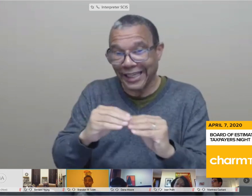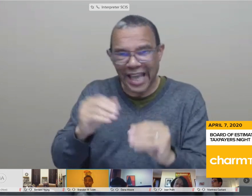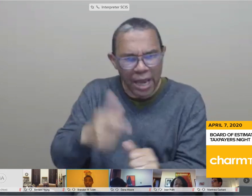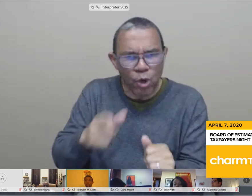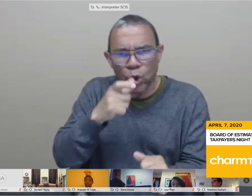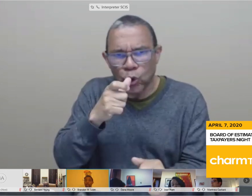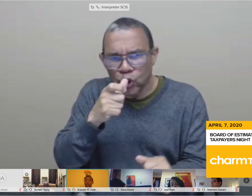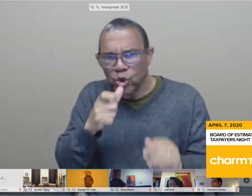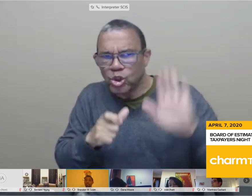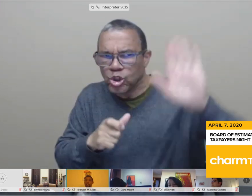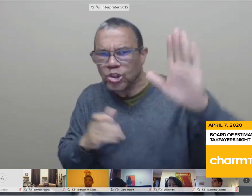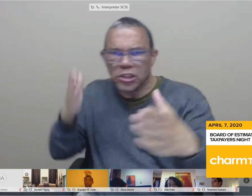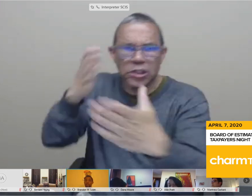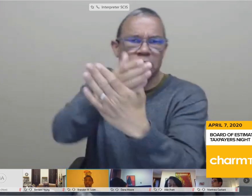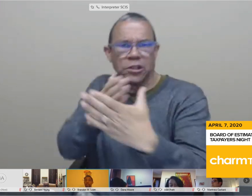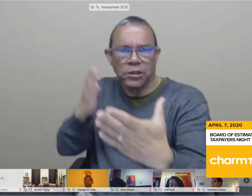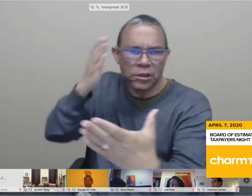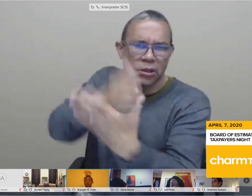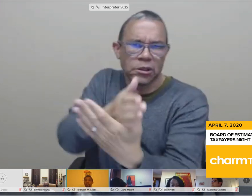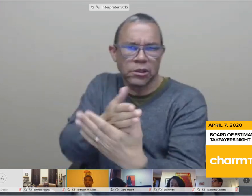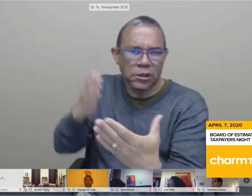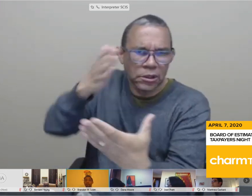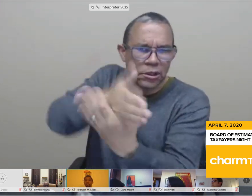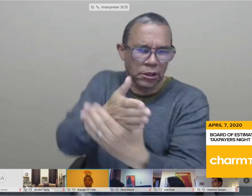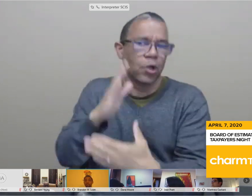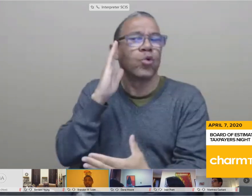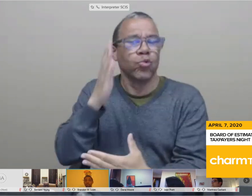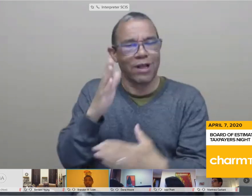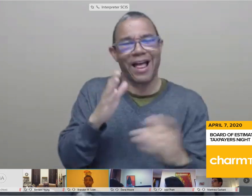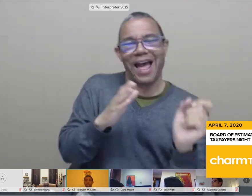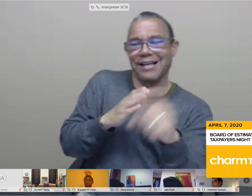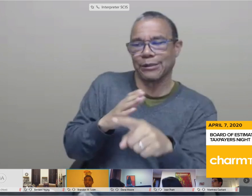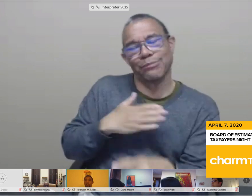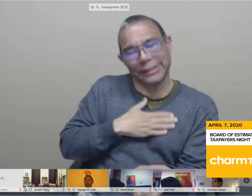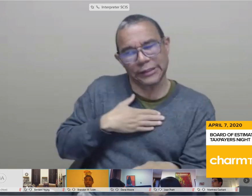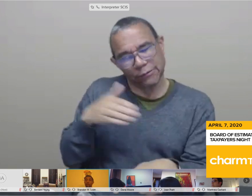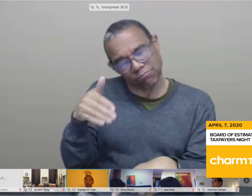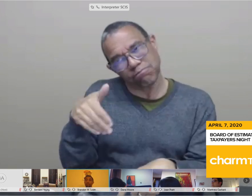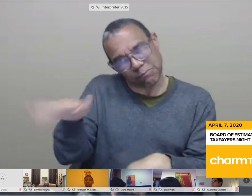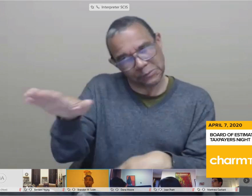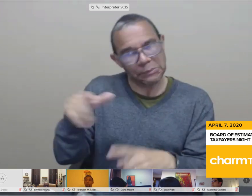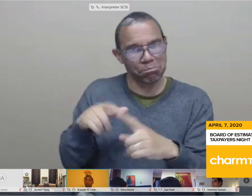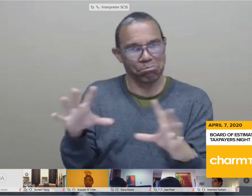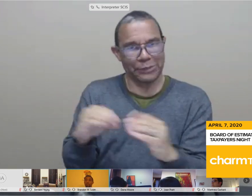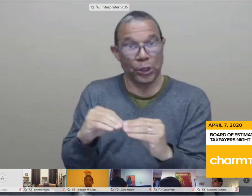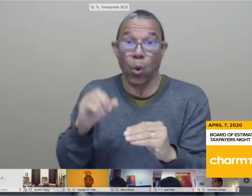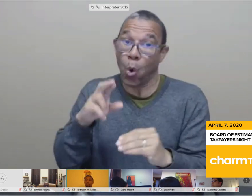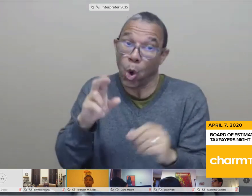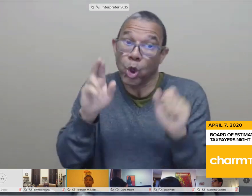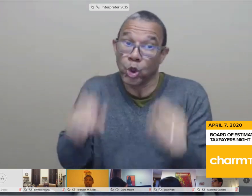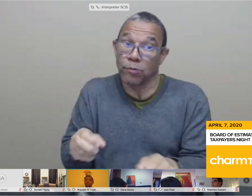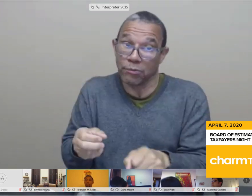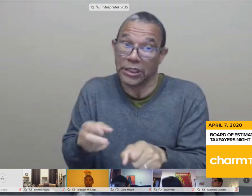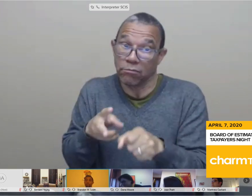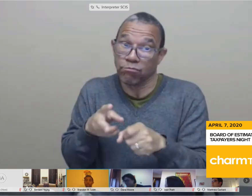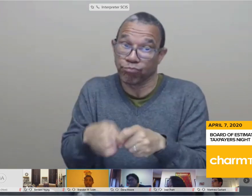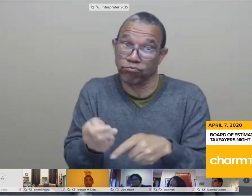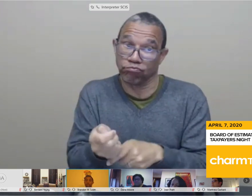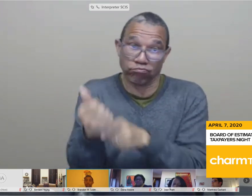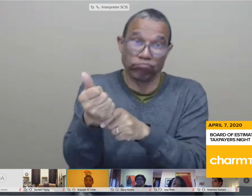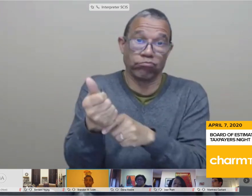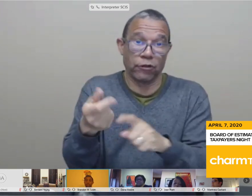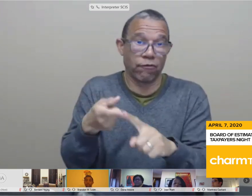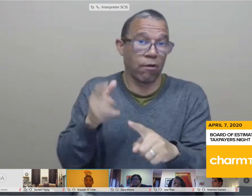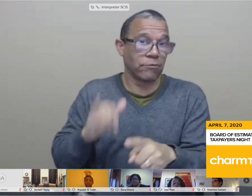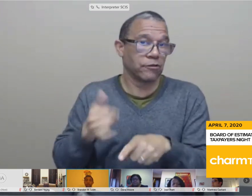oblige courteous rule will be asked to leave the meeting and may be subject to ejection out of the call. So thank you for